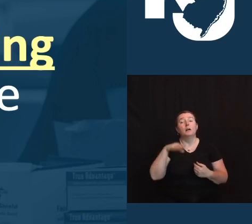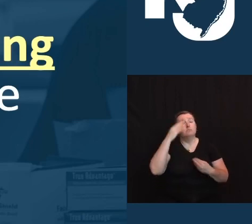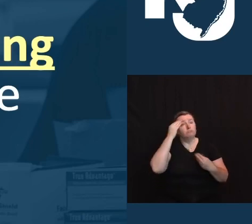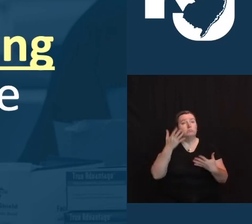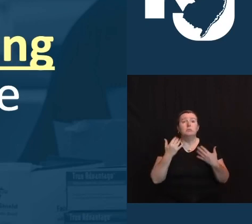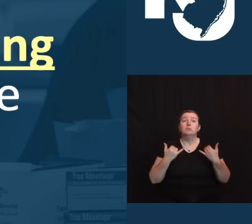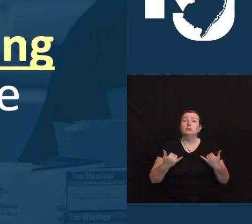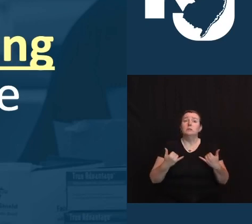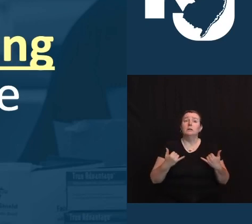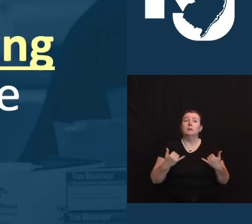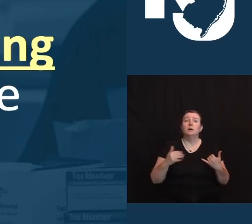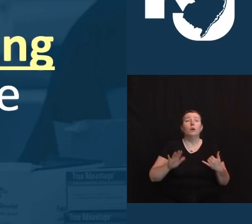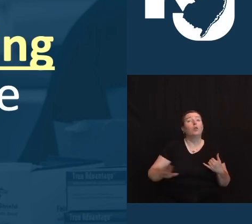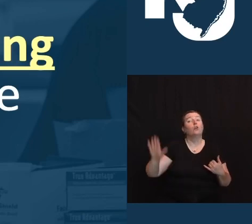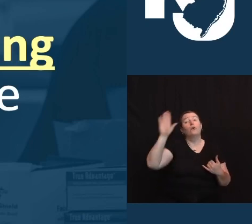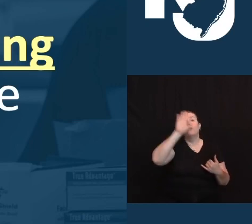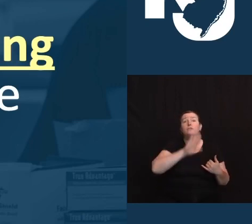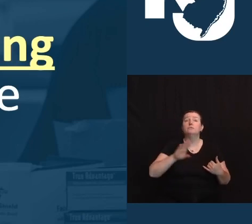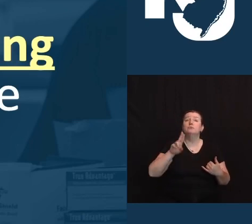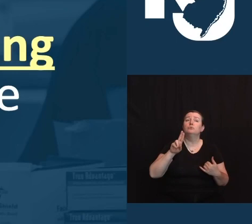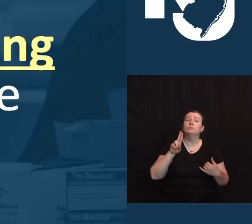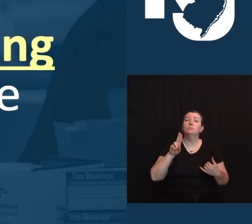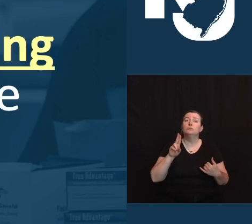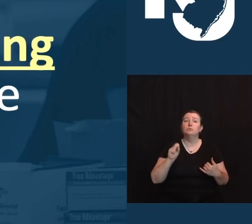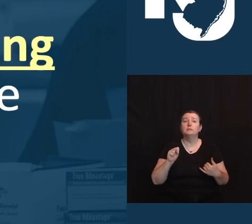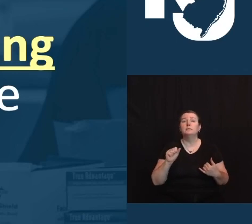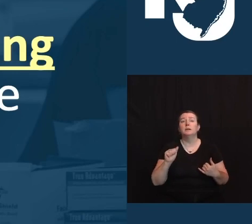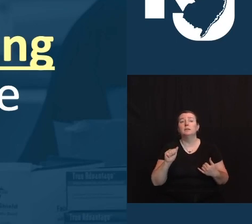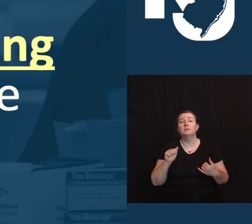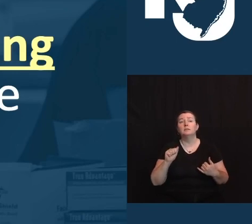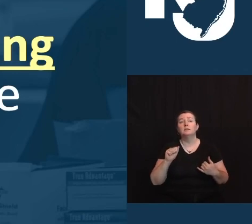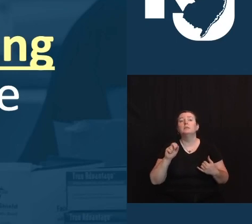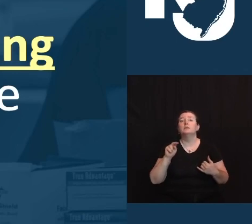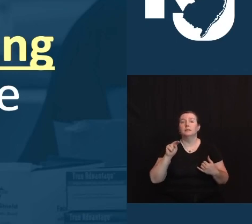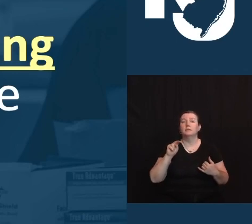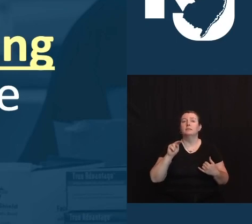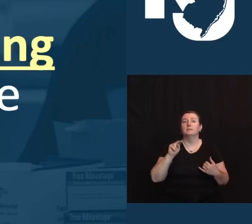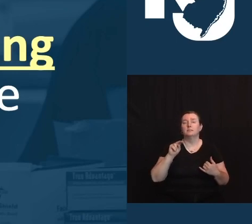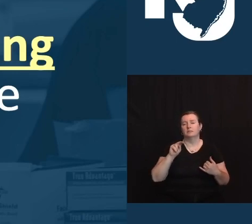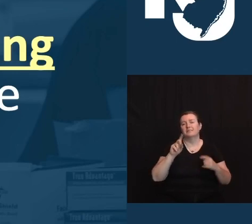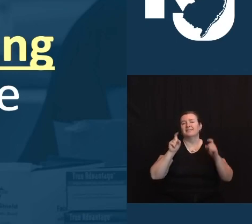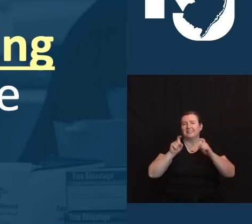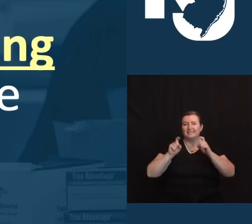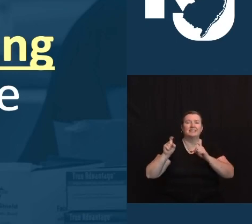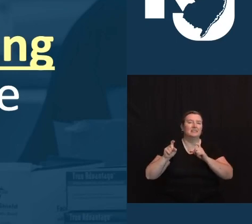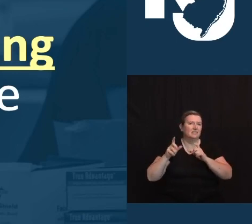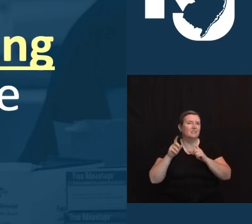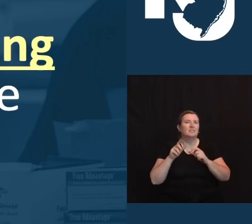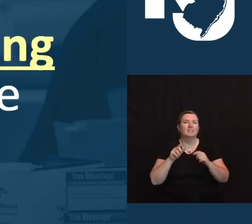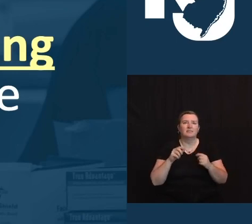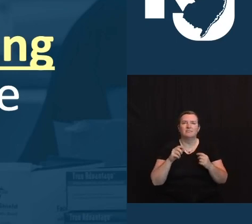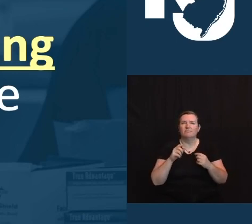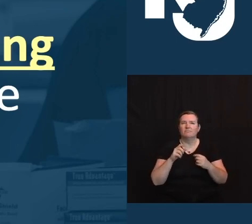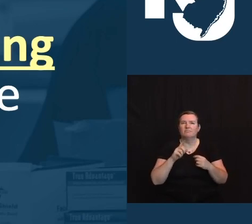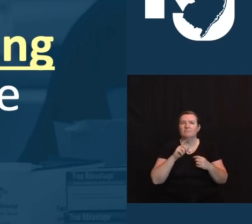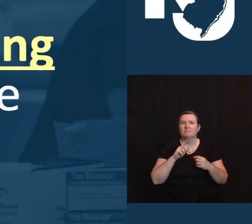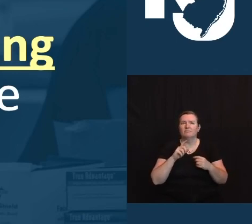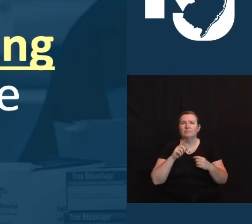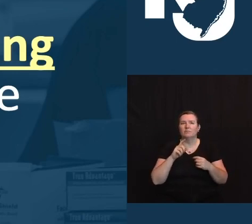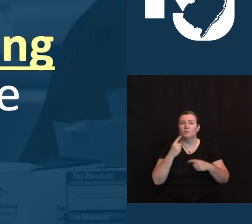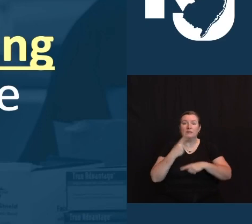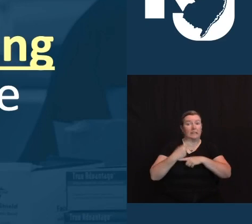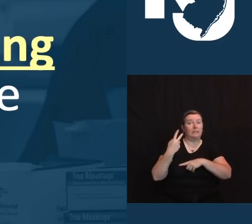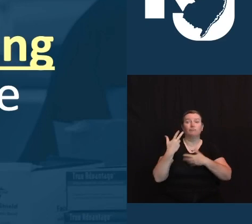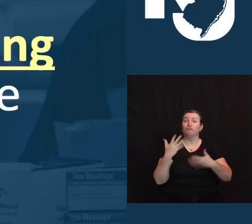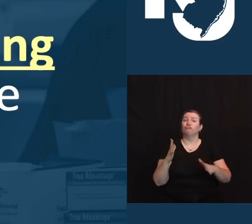under extreme stress, and we're not immune to that. So the turnaround time continues to be a lot longer, I think, than Judy, Ed, Pat,